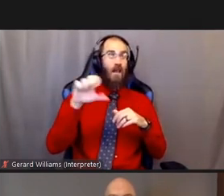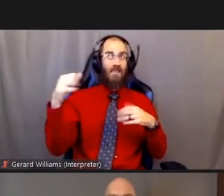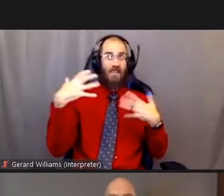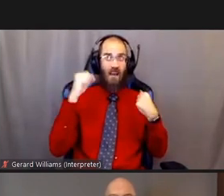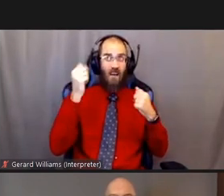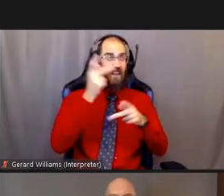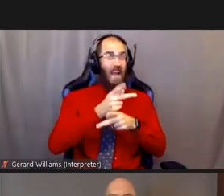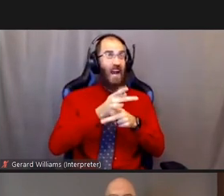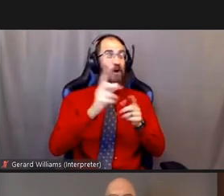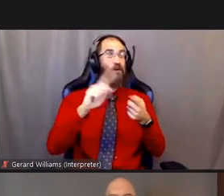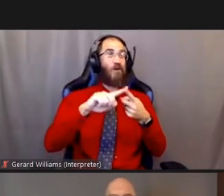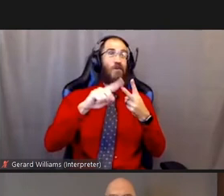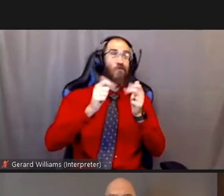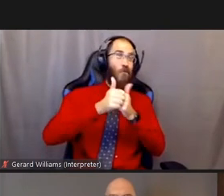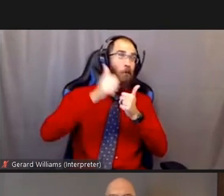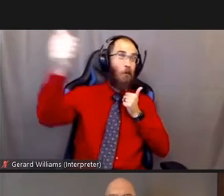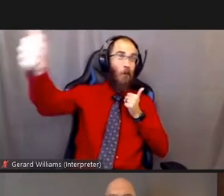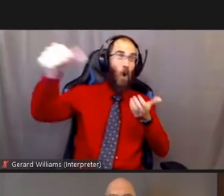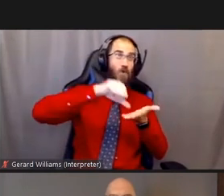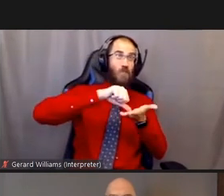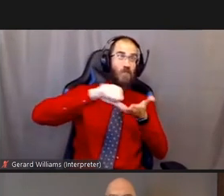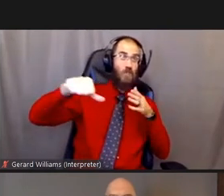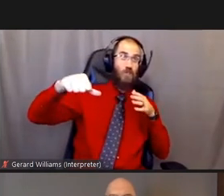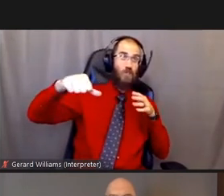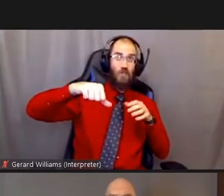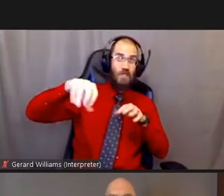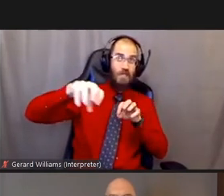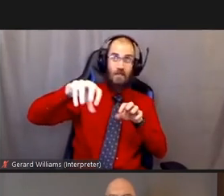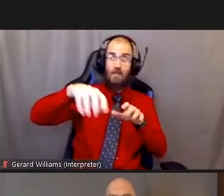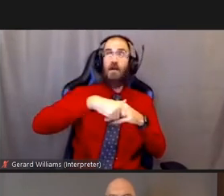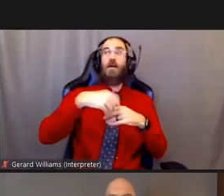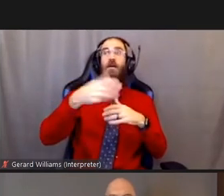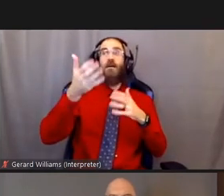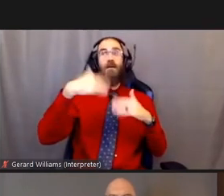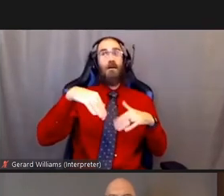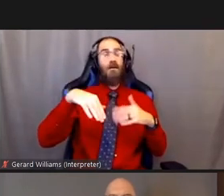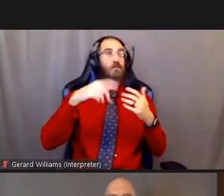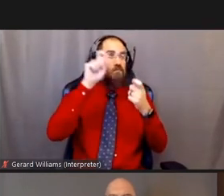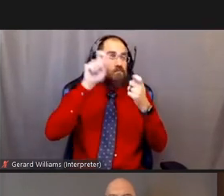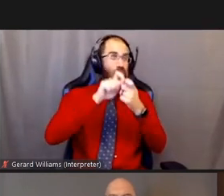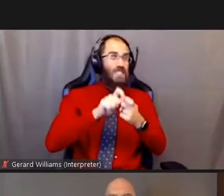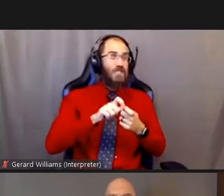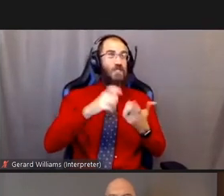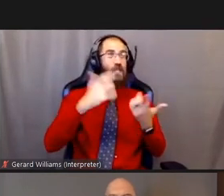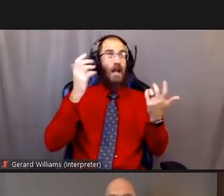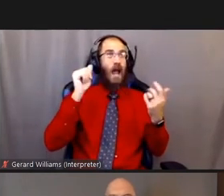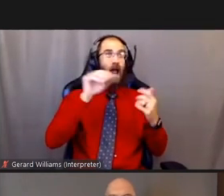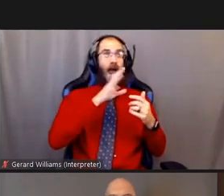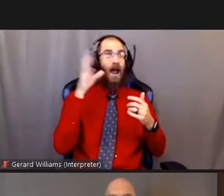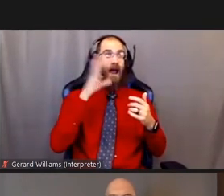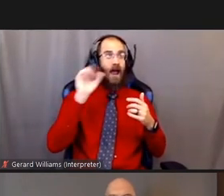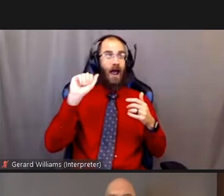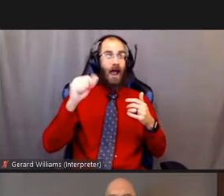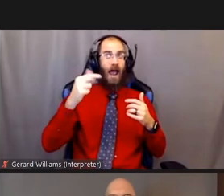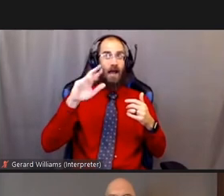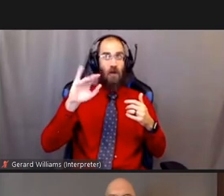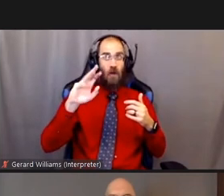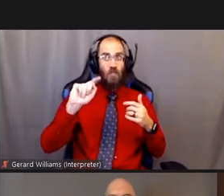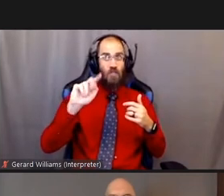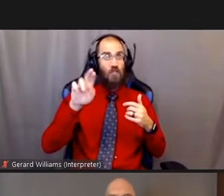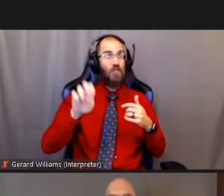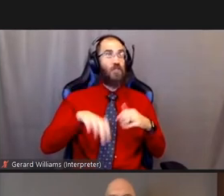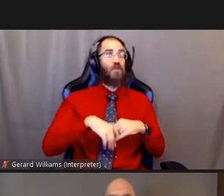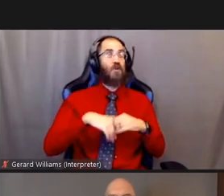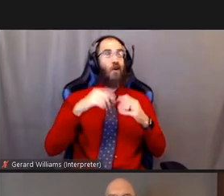agriculture, industry automation, and of course, any number of new innovations that are yet to be imagined.